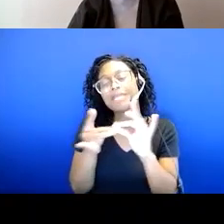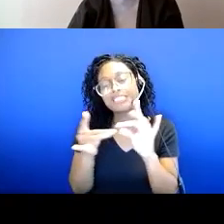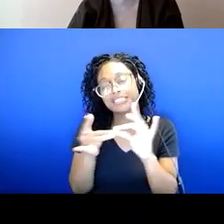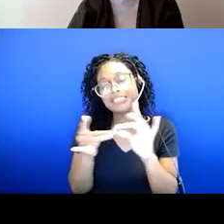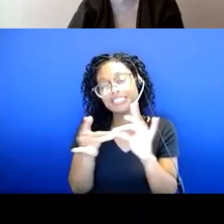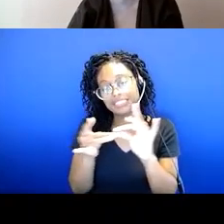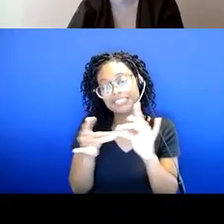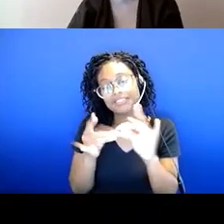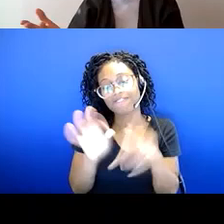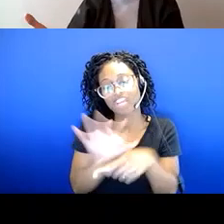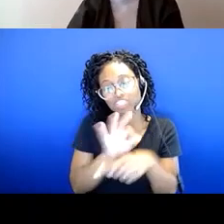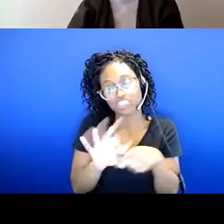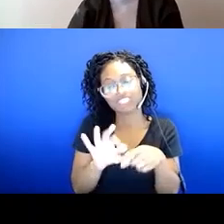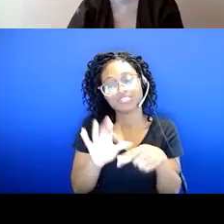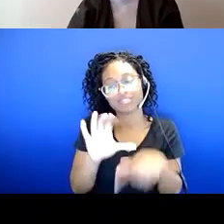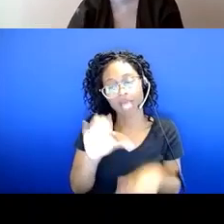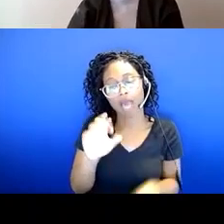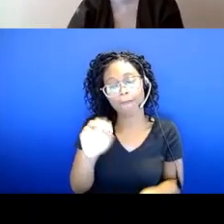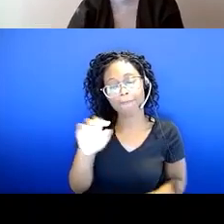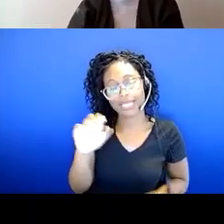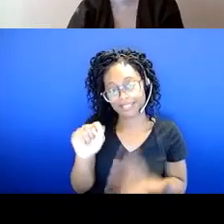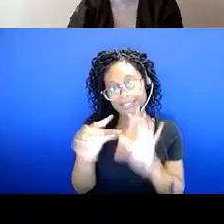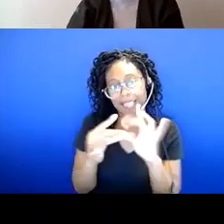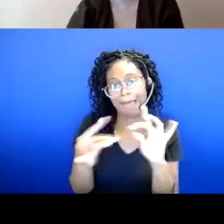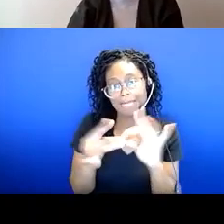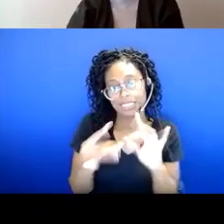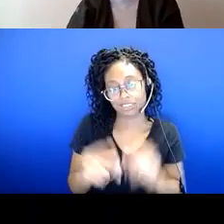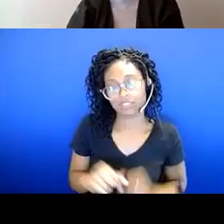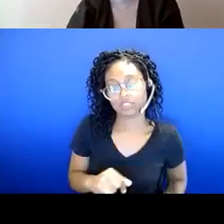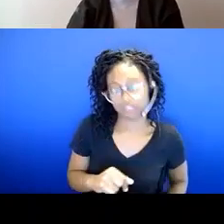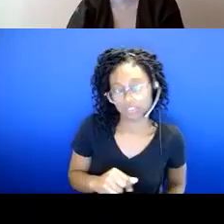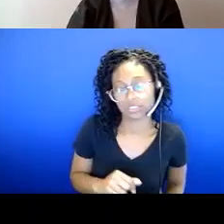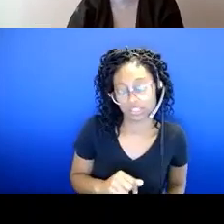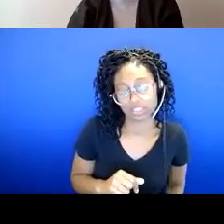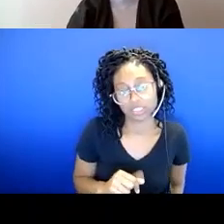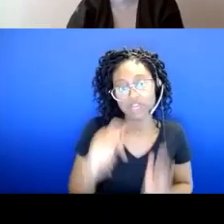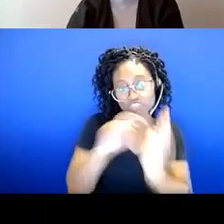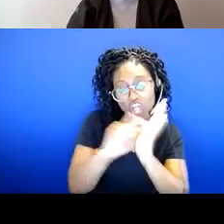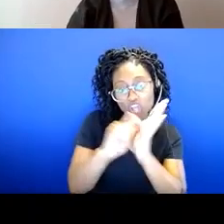comment function. Okay, right. Okay. Yeah, where the author can